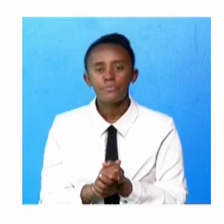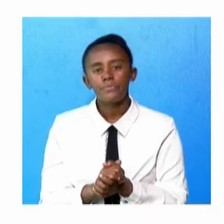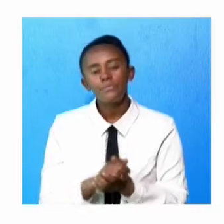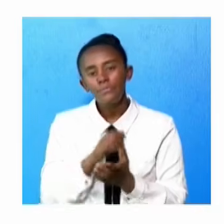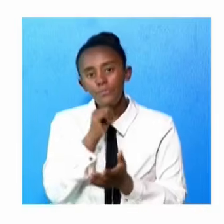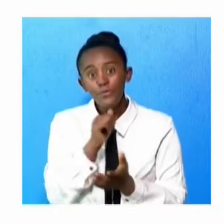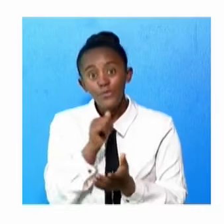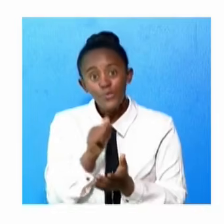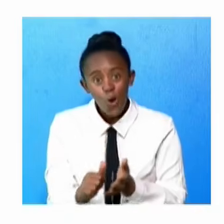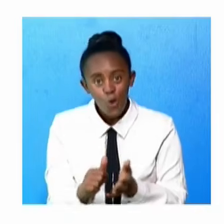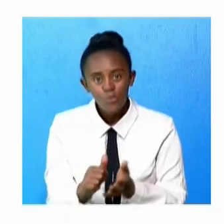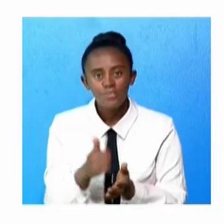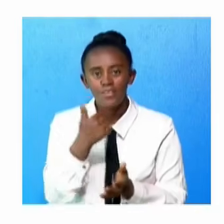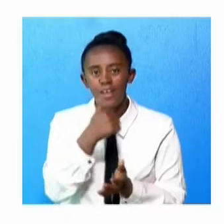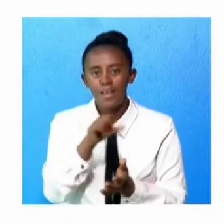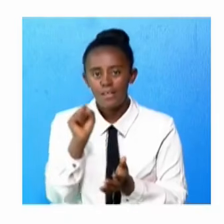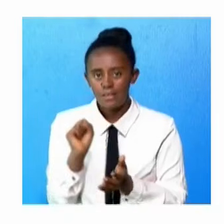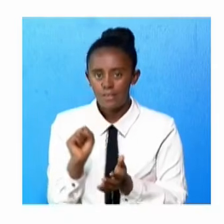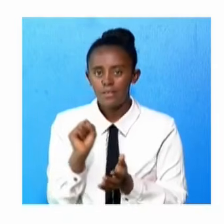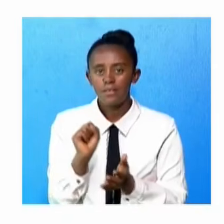not as